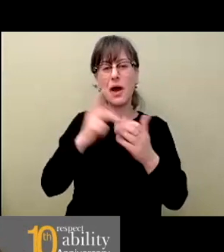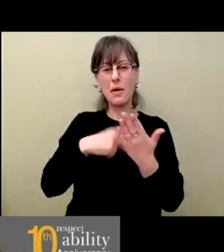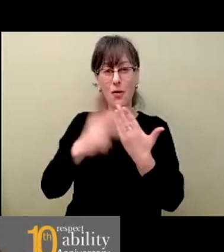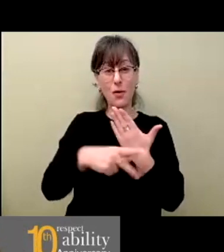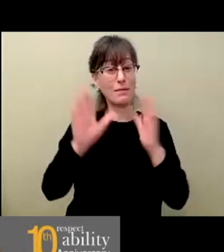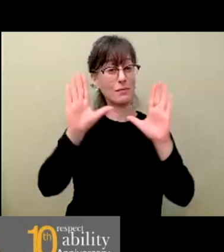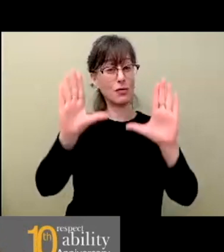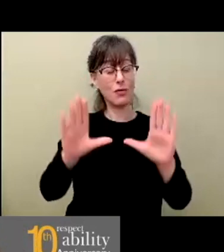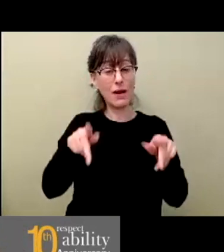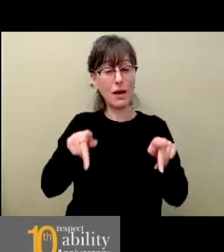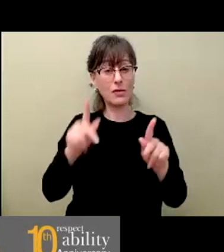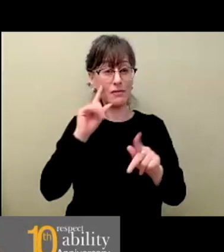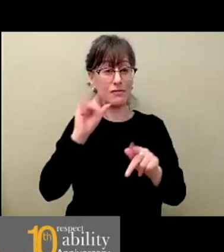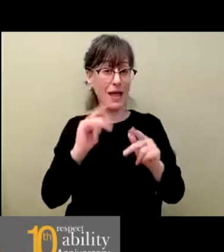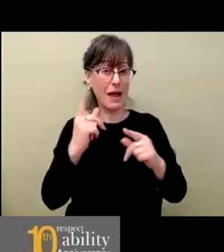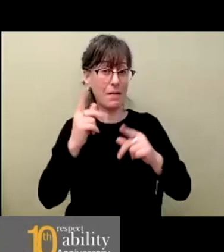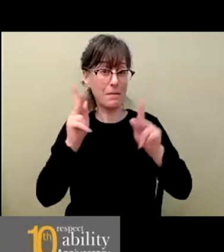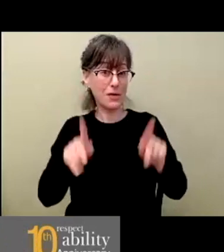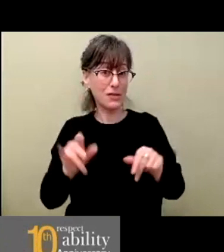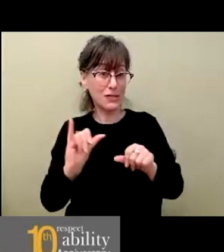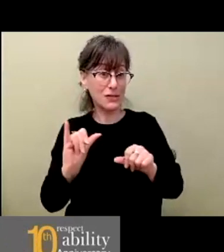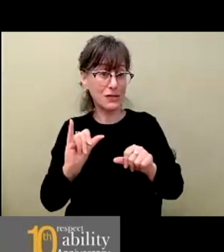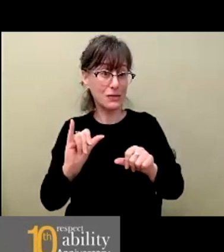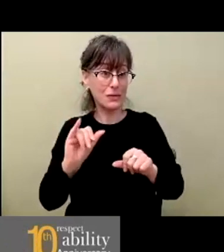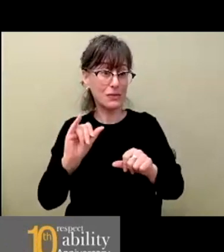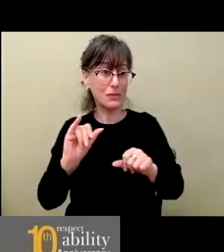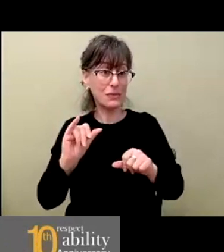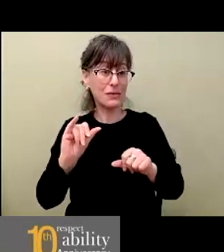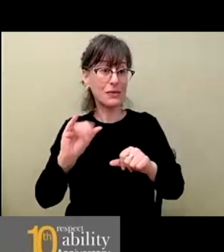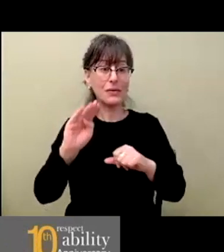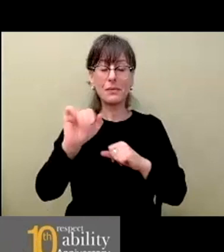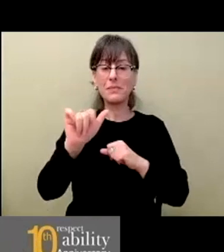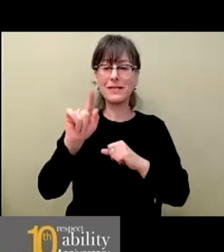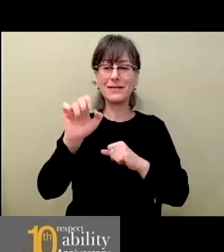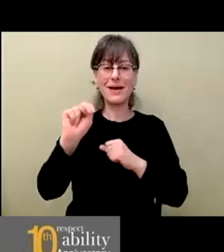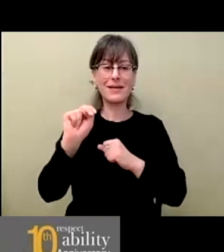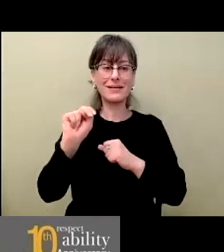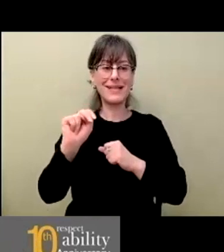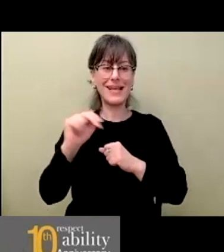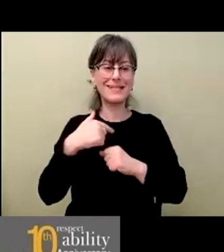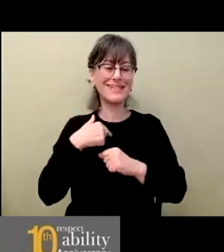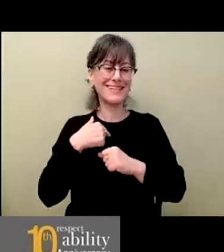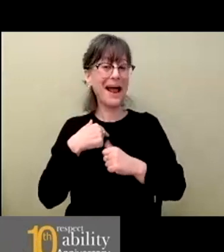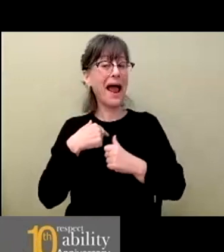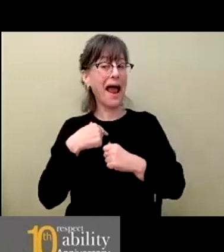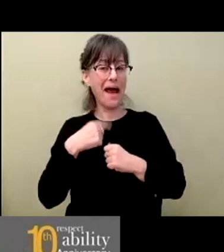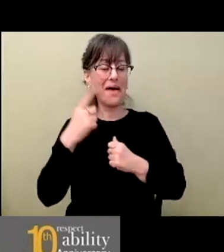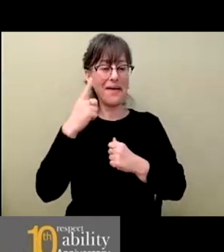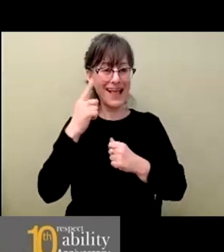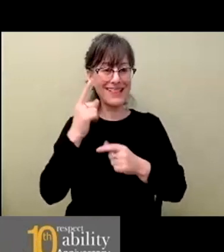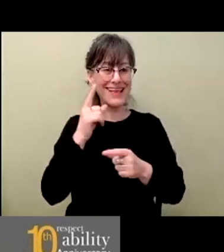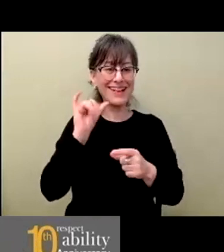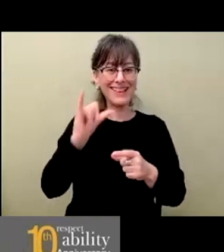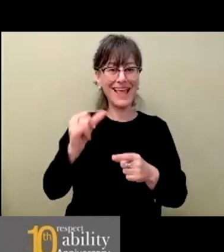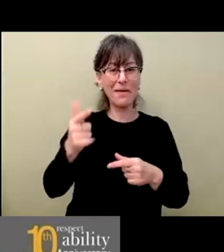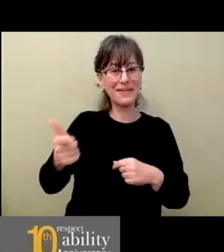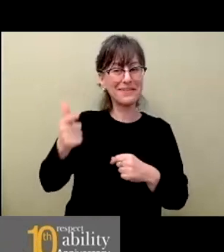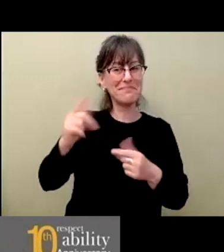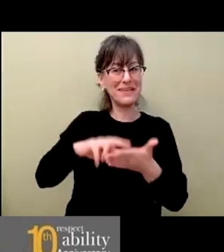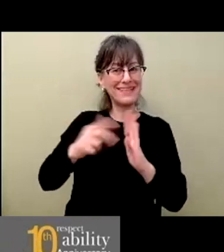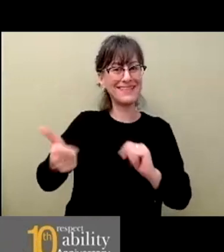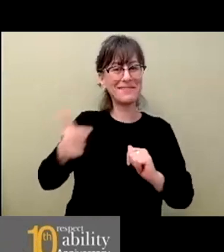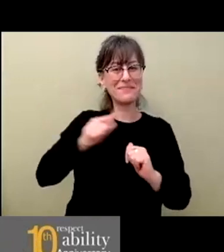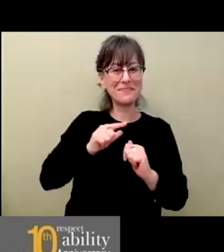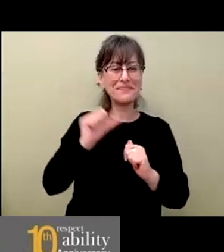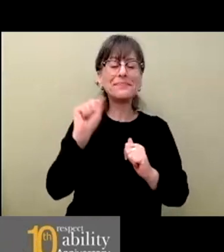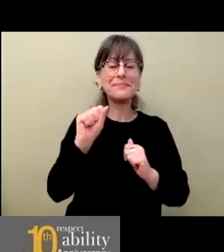this person. Yeah, absolutely. Matan? Was that perhaps teeing me up? I think it was. So I